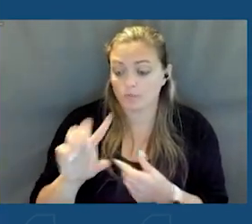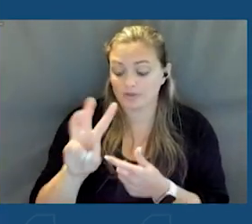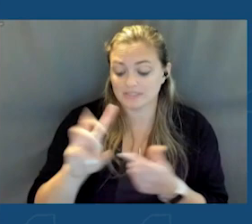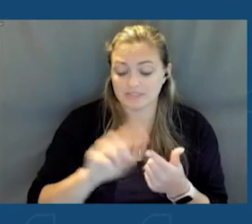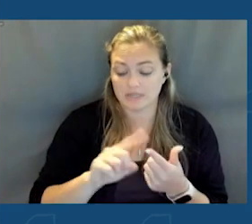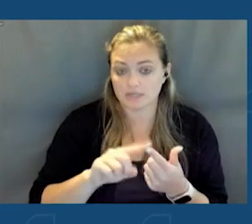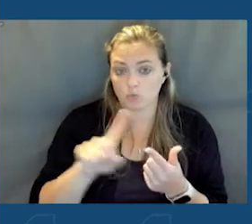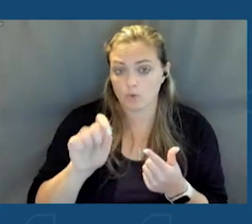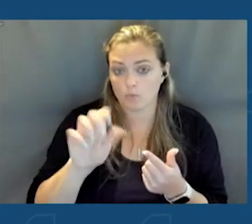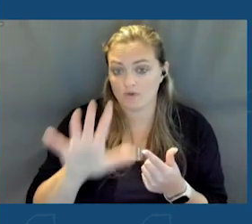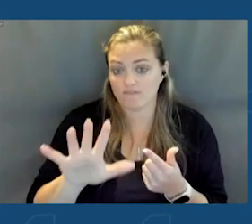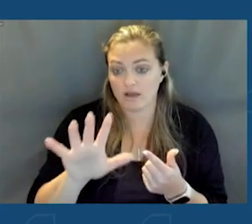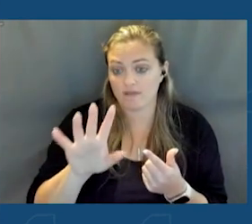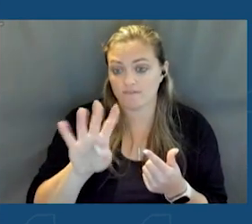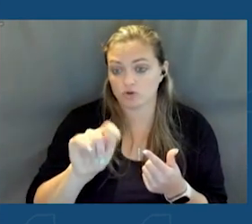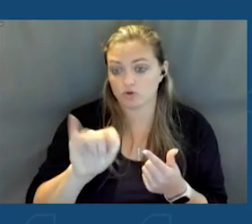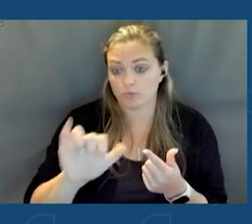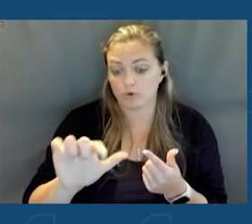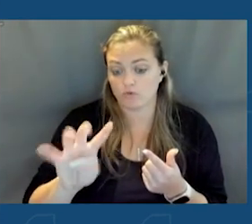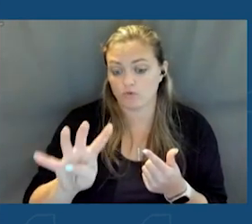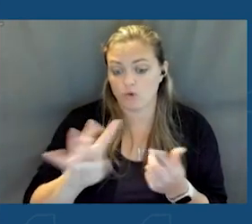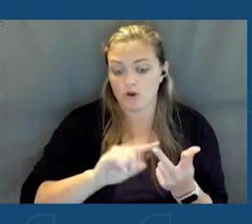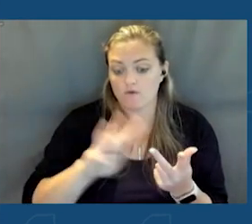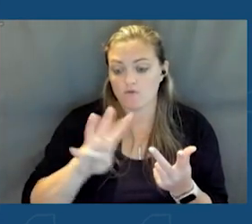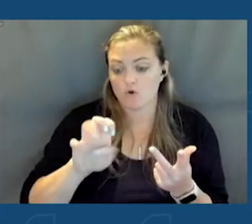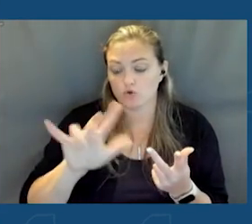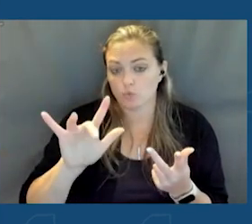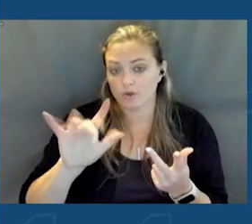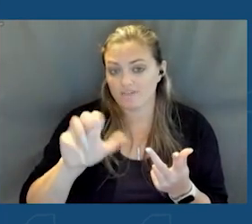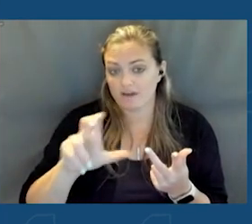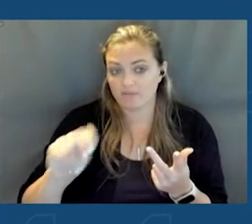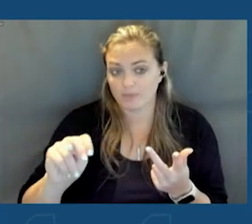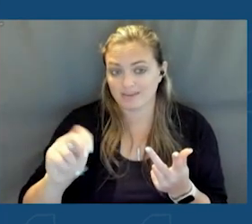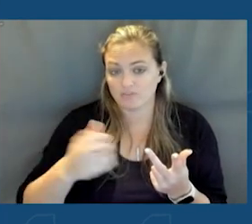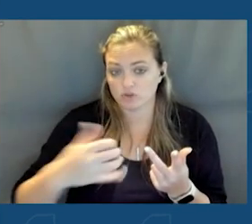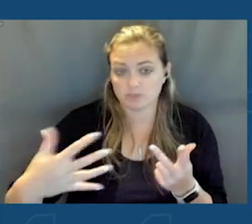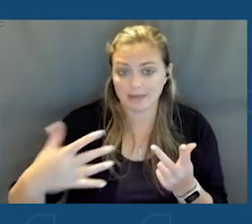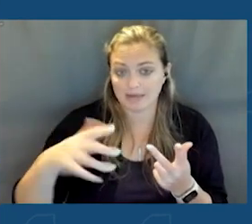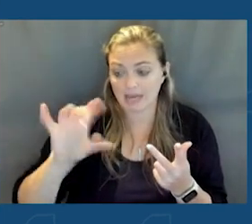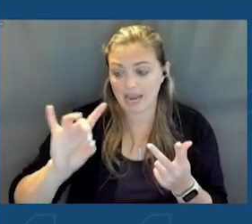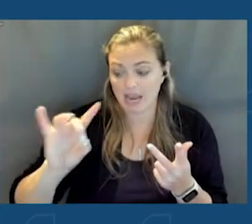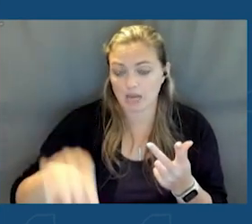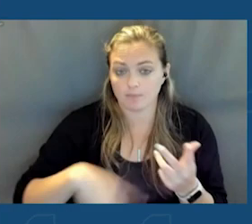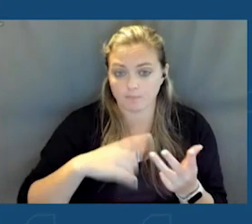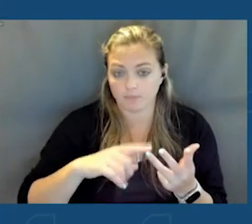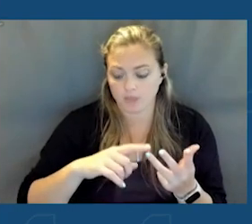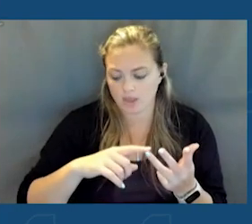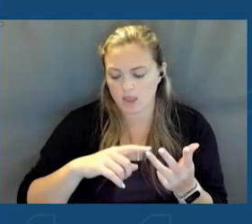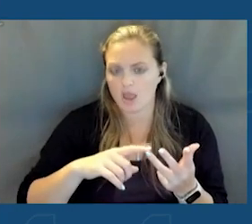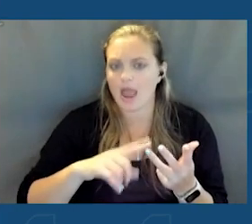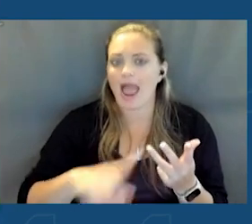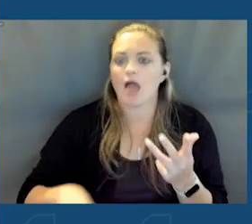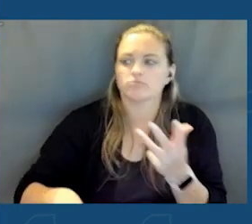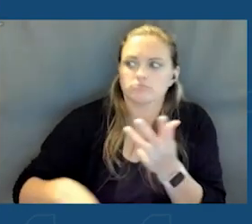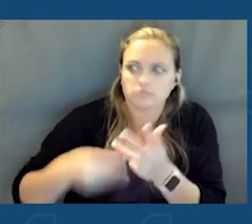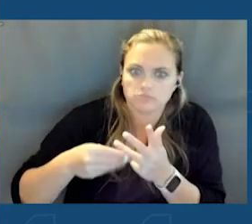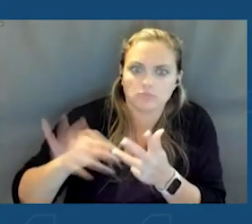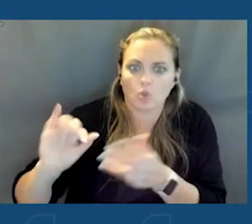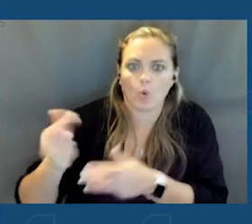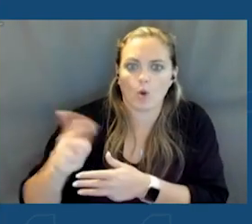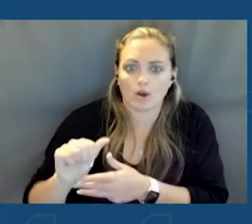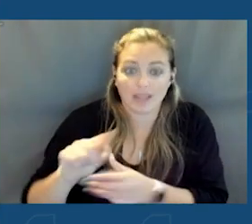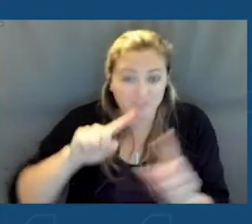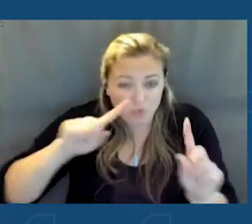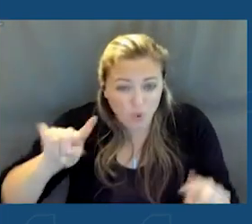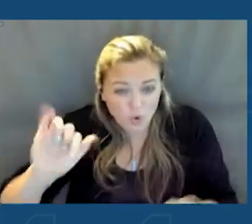billion Terminal 4, $425 million for expansion of Terminal 8. And that's on top of what we're doing at LaGuardia. If you've been to LaGuardia